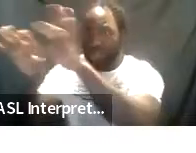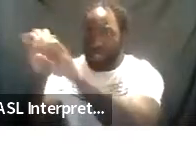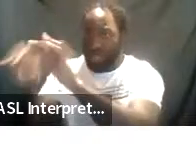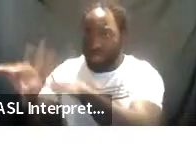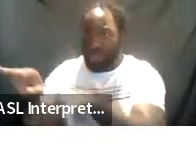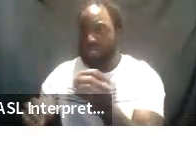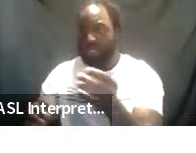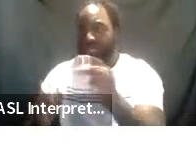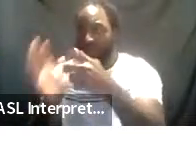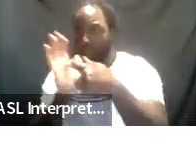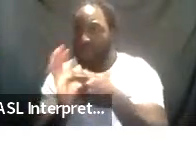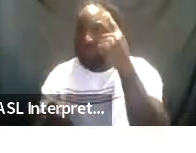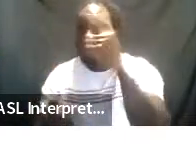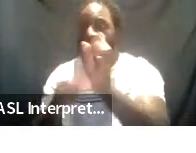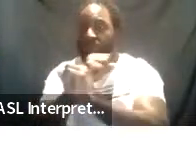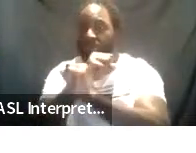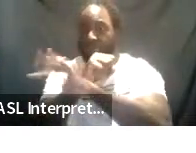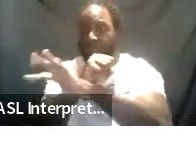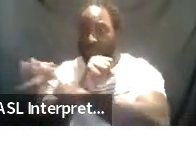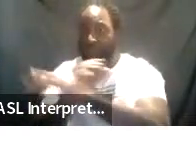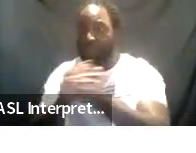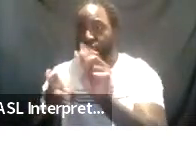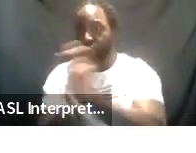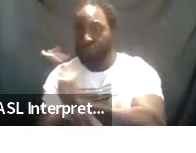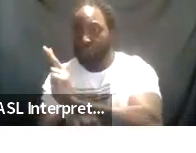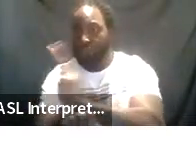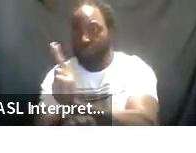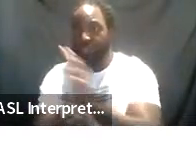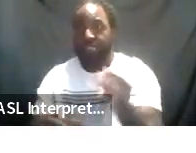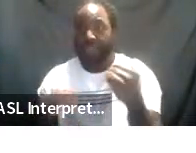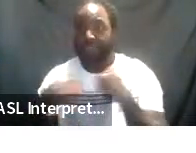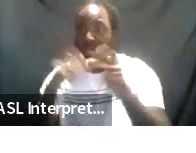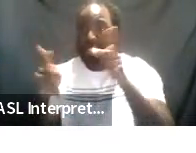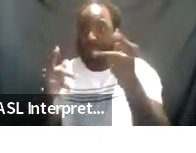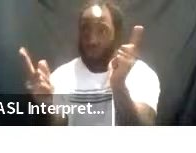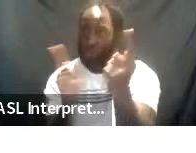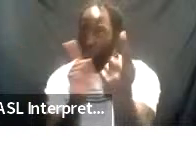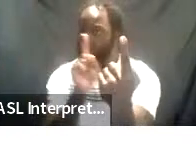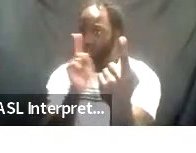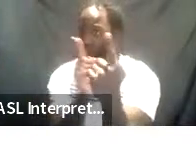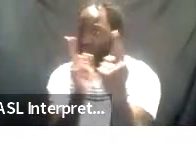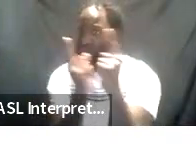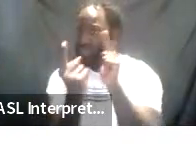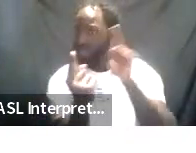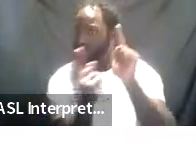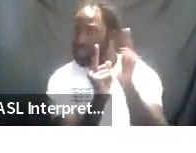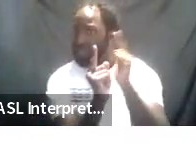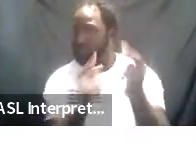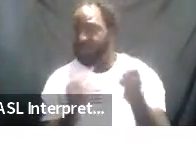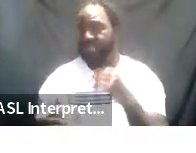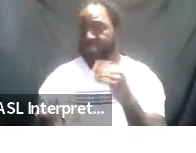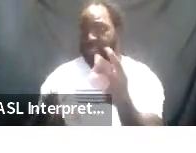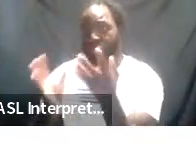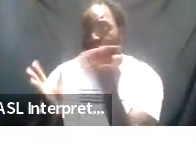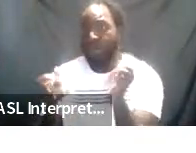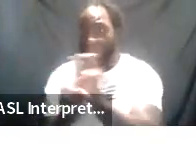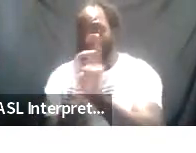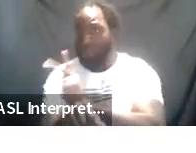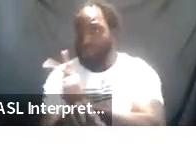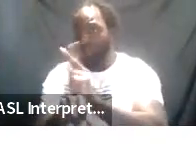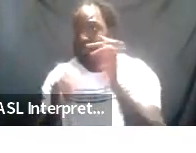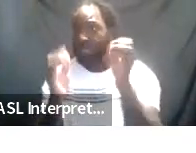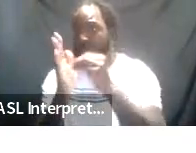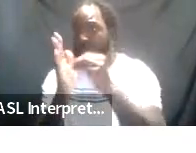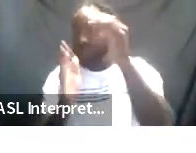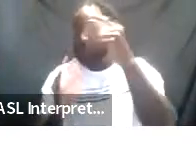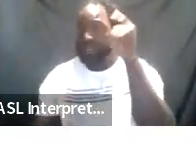commercial uses. I've definitely had people come to me looking to reuse often industrial